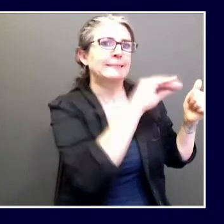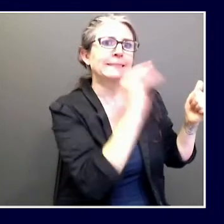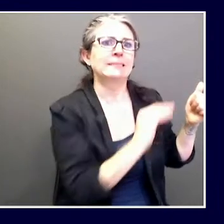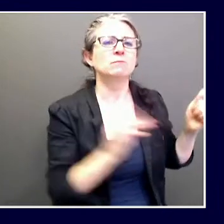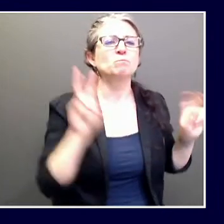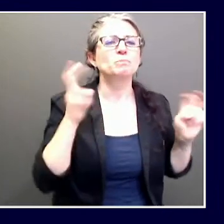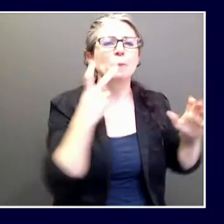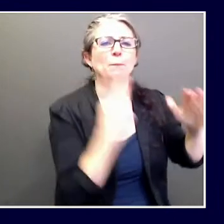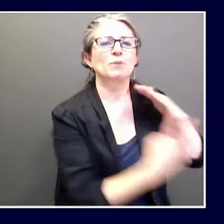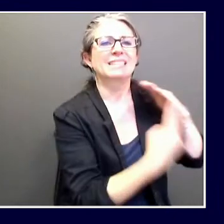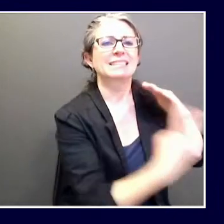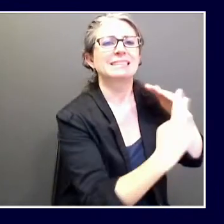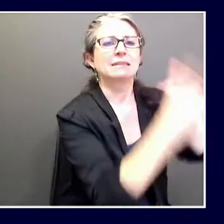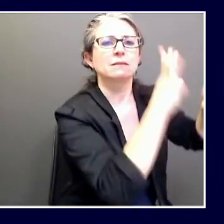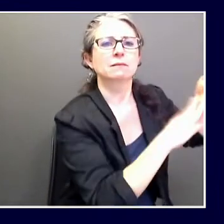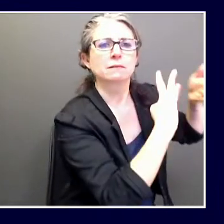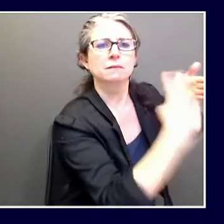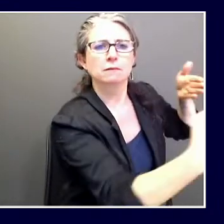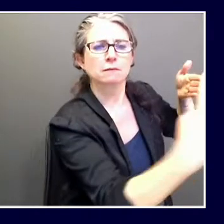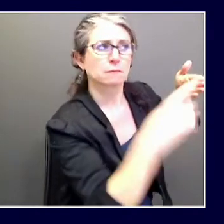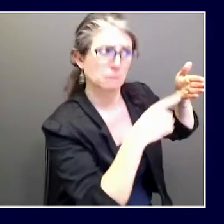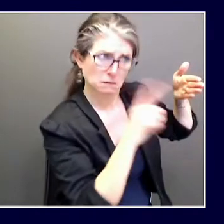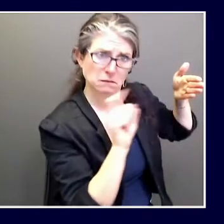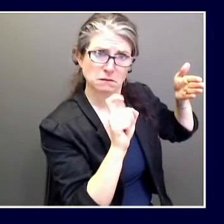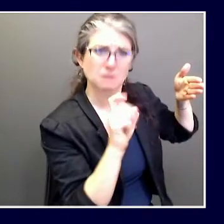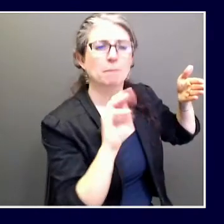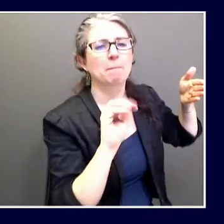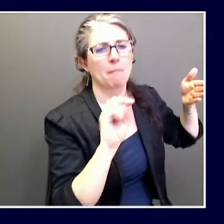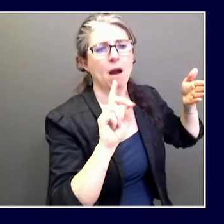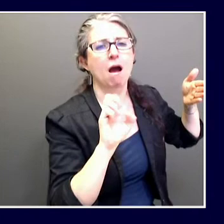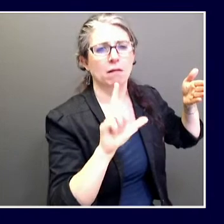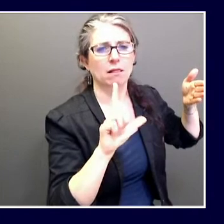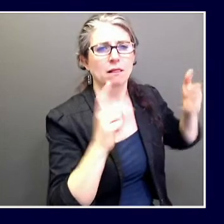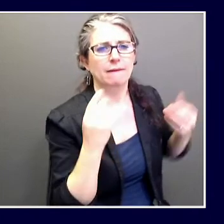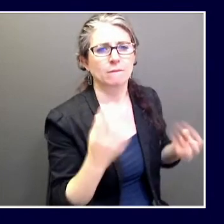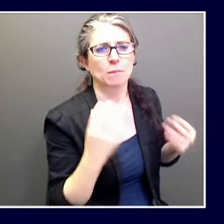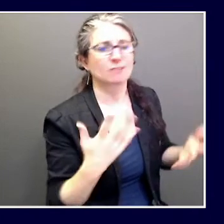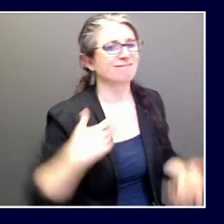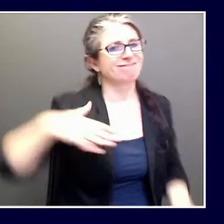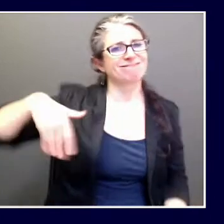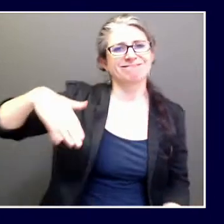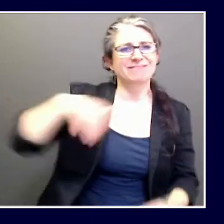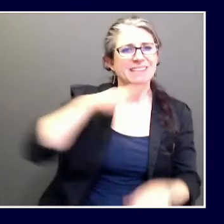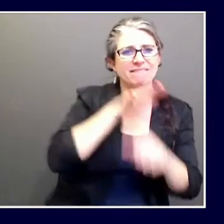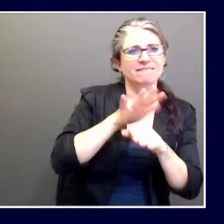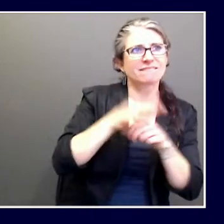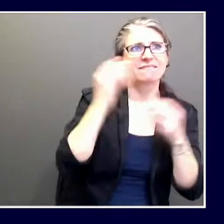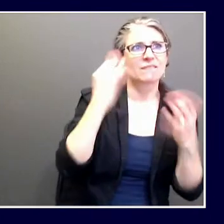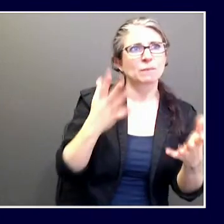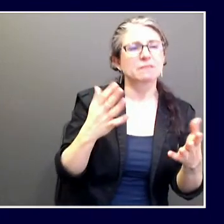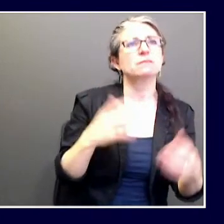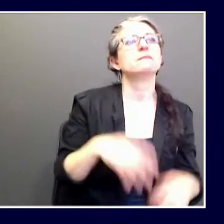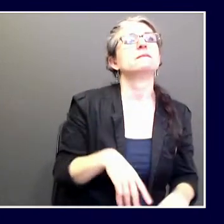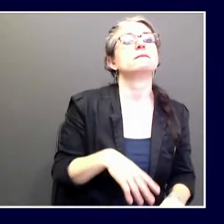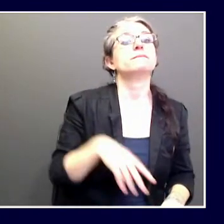sure when. Then, Brian, the second wave of data we may see is initial findings from laboratory scientists on